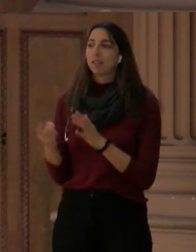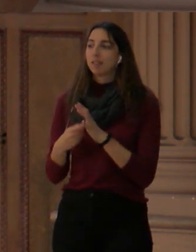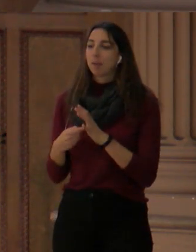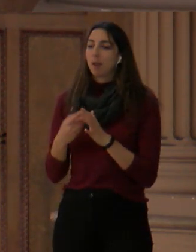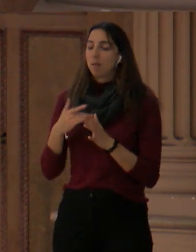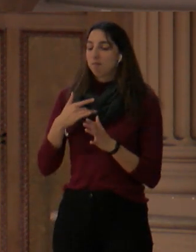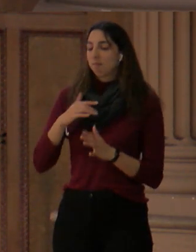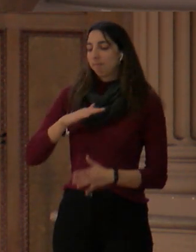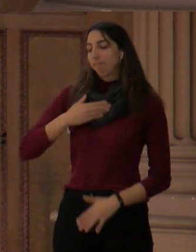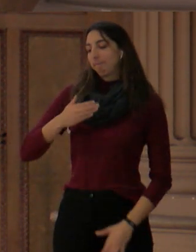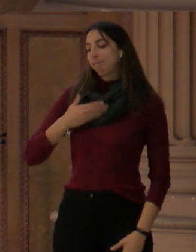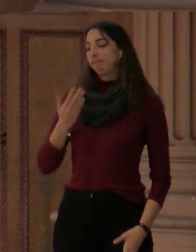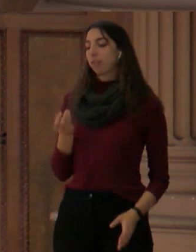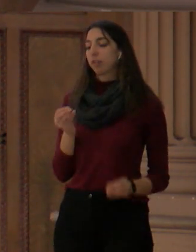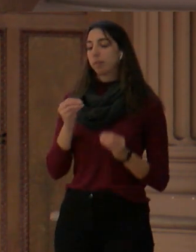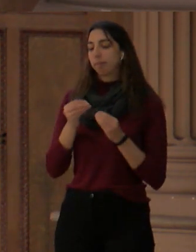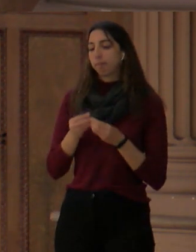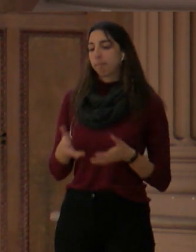and just be apathetic.